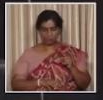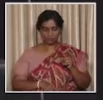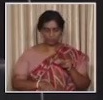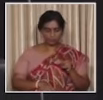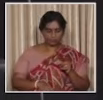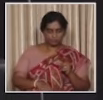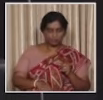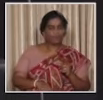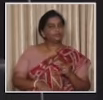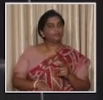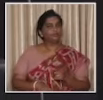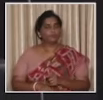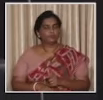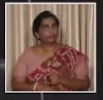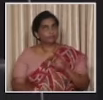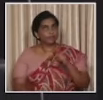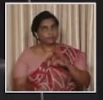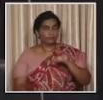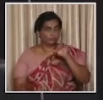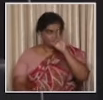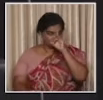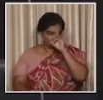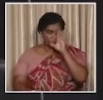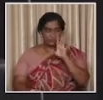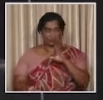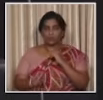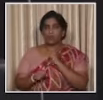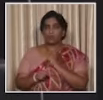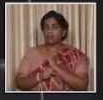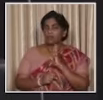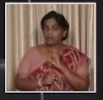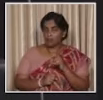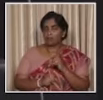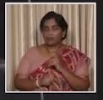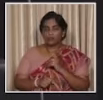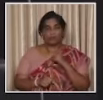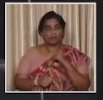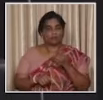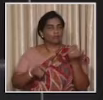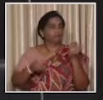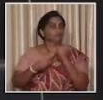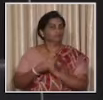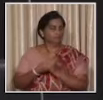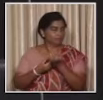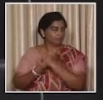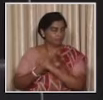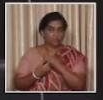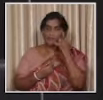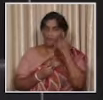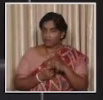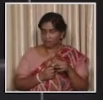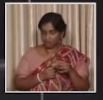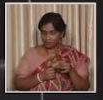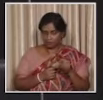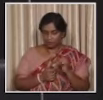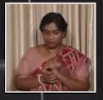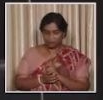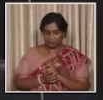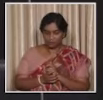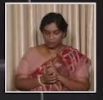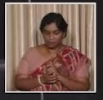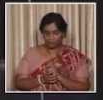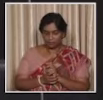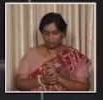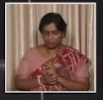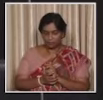added Kurunagala and Gampaha districts also to that project. Whereas with a meager sum of